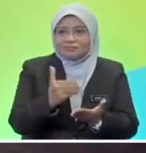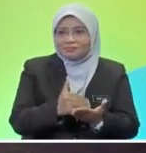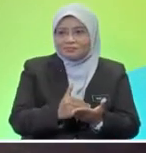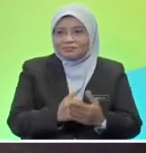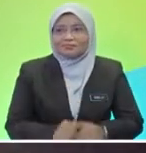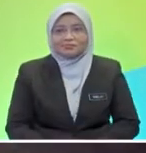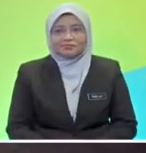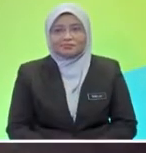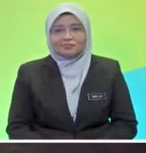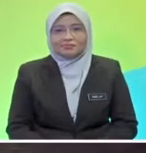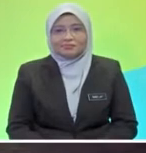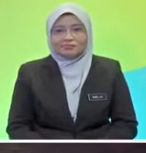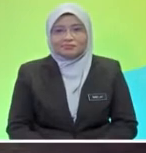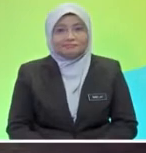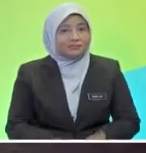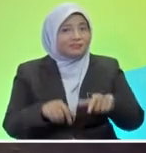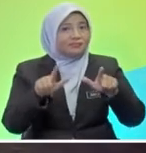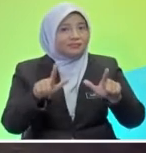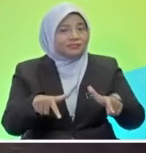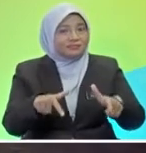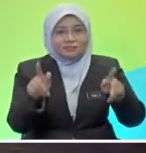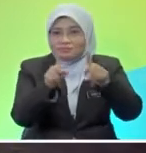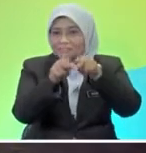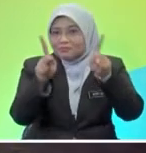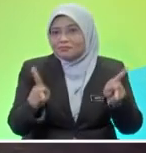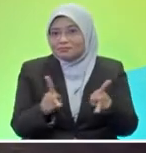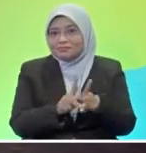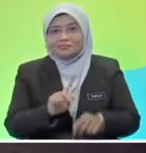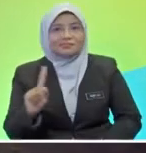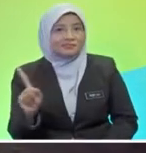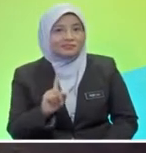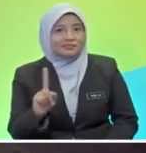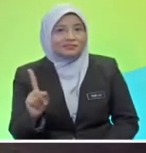this card? That means, teacher, I can't skip.